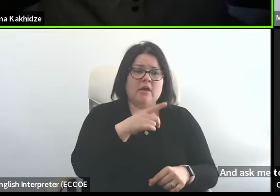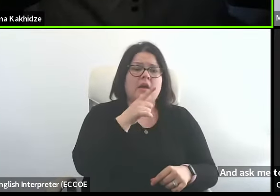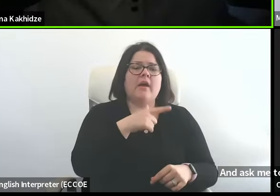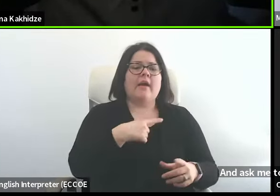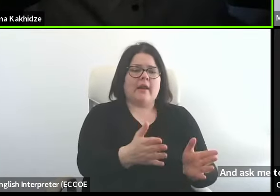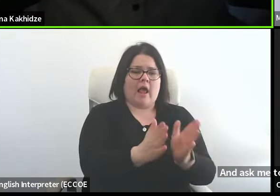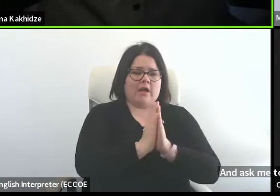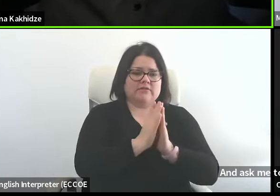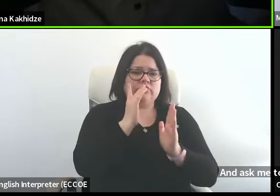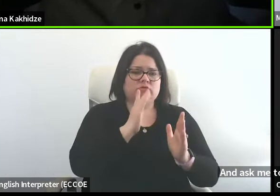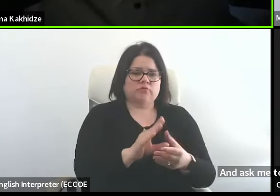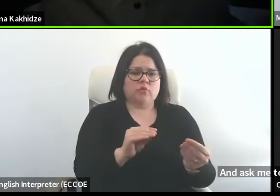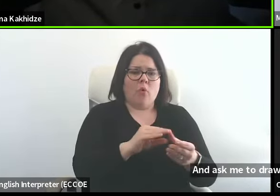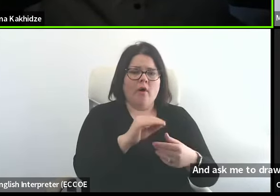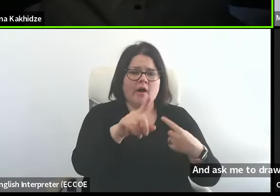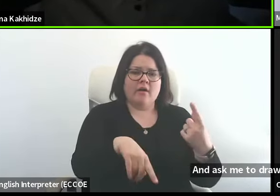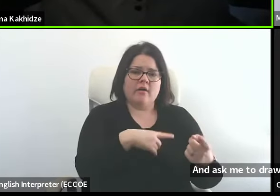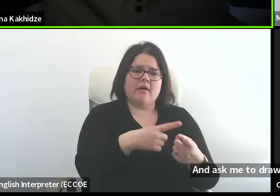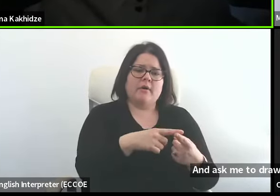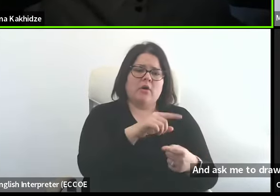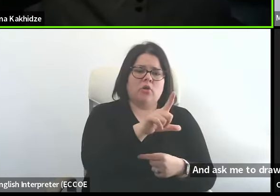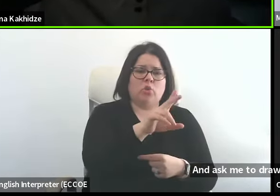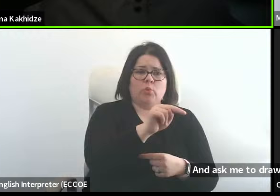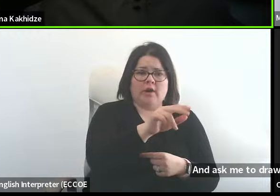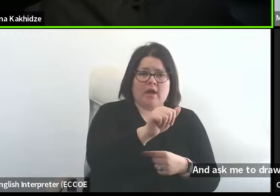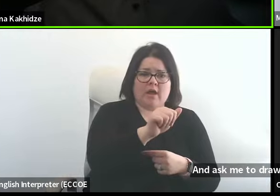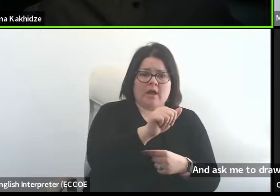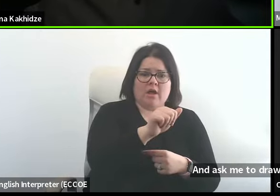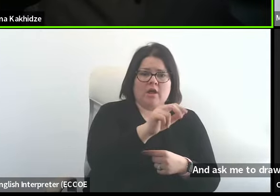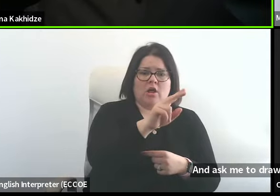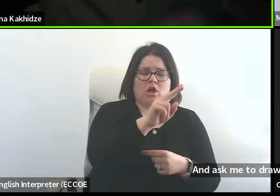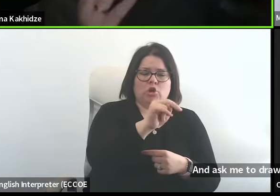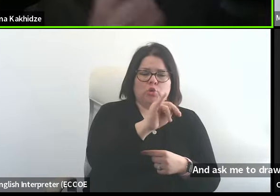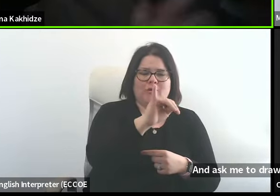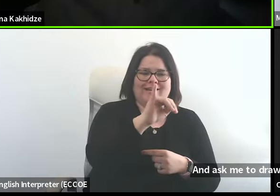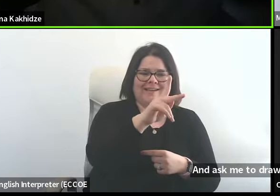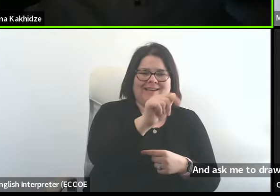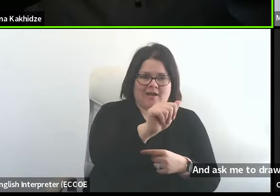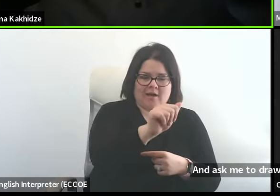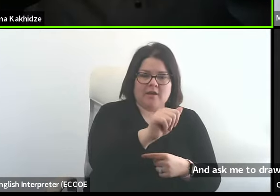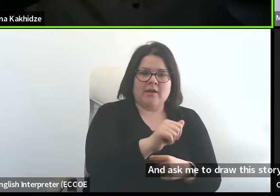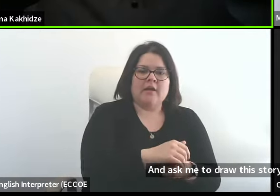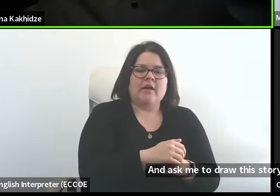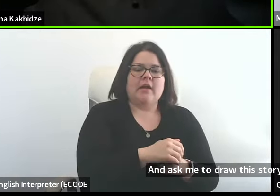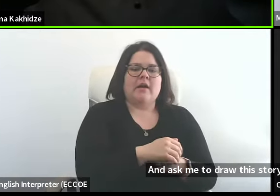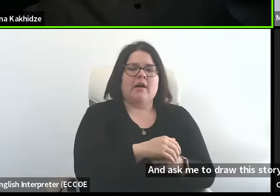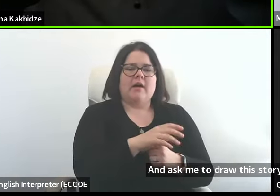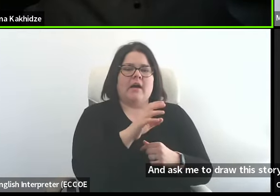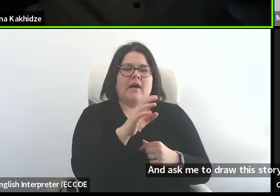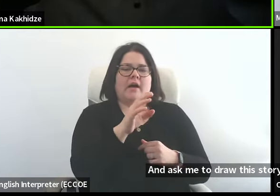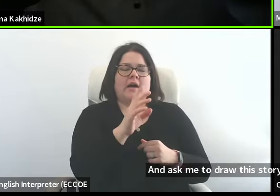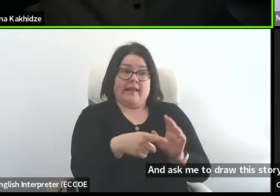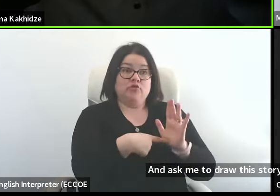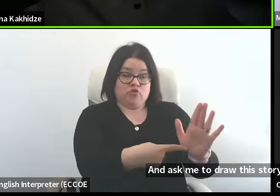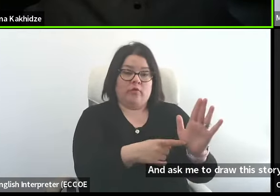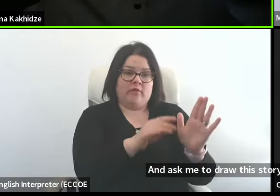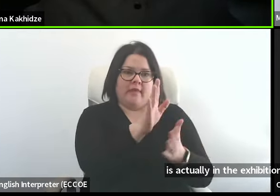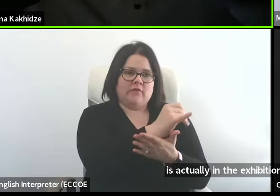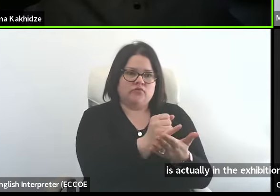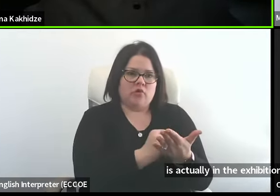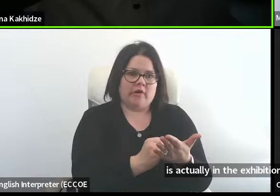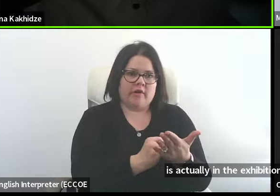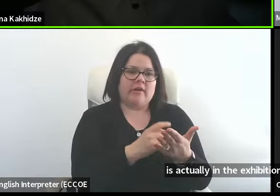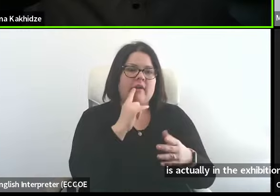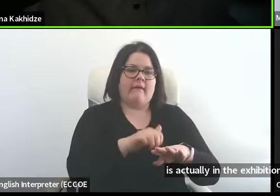actually in the exhibition, and they did this, sent the pretty big drawing to